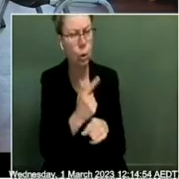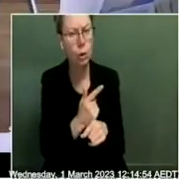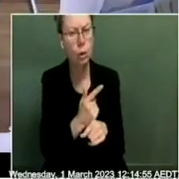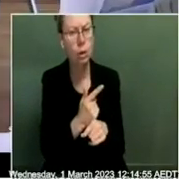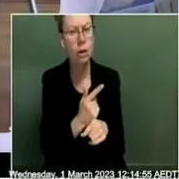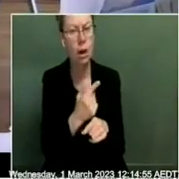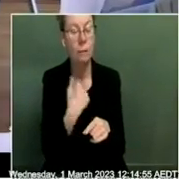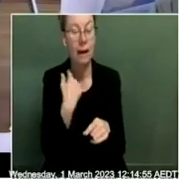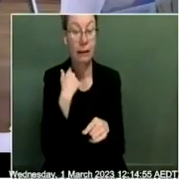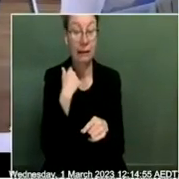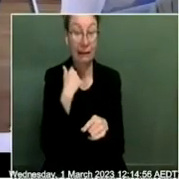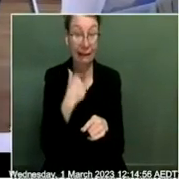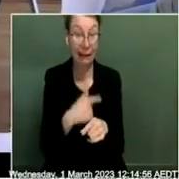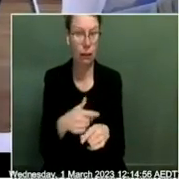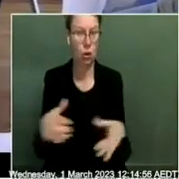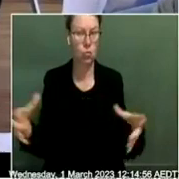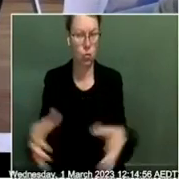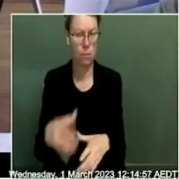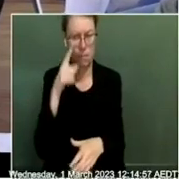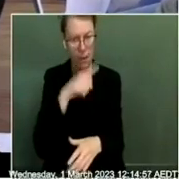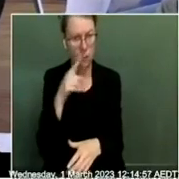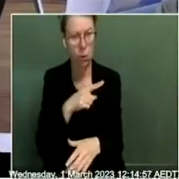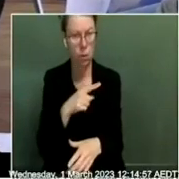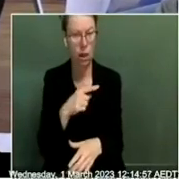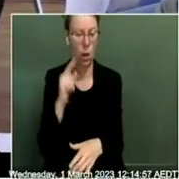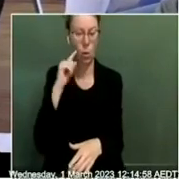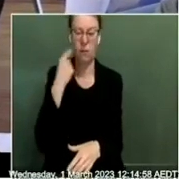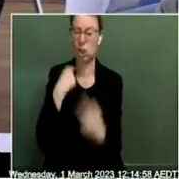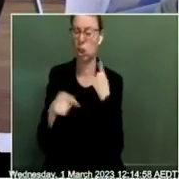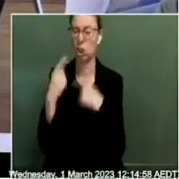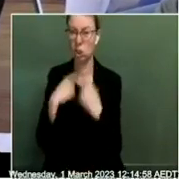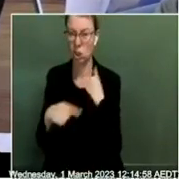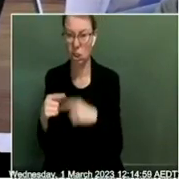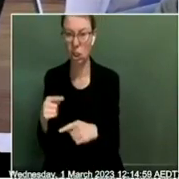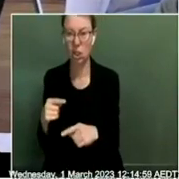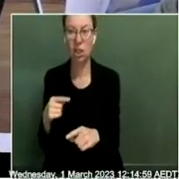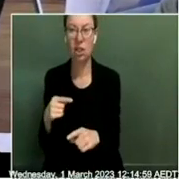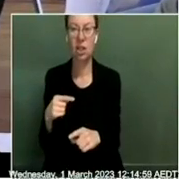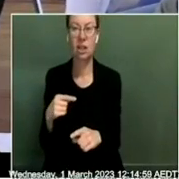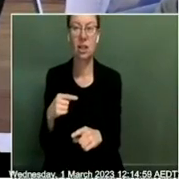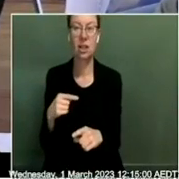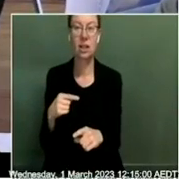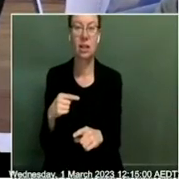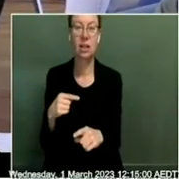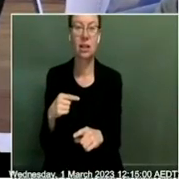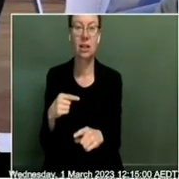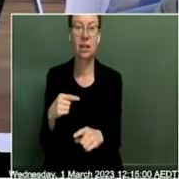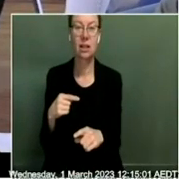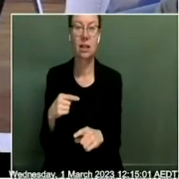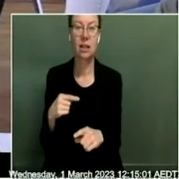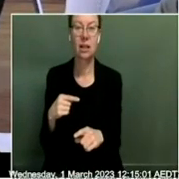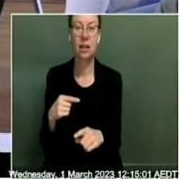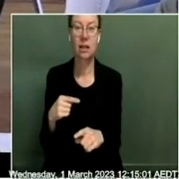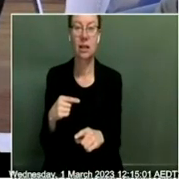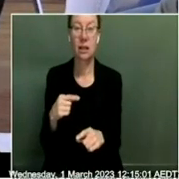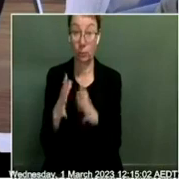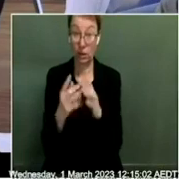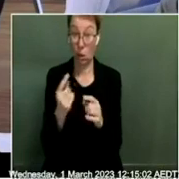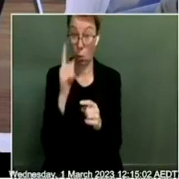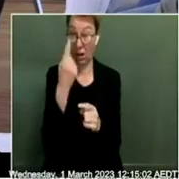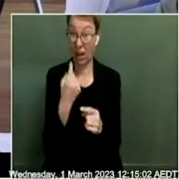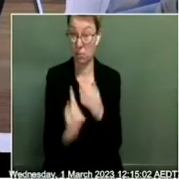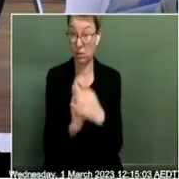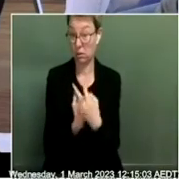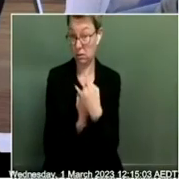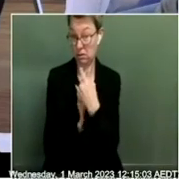briefly. Mm-hmm. And we're coming back to this, so this is not the last. There's not one far away from here. Have you been to the convincing ground,